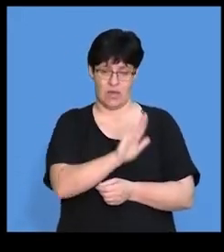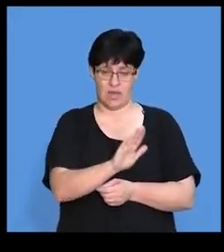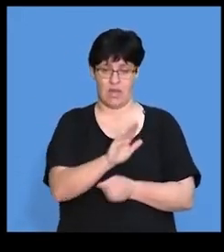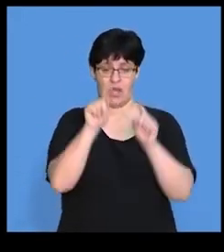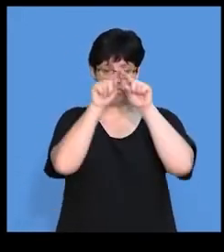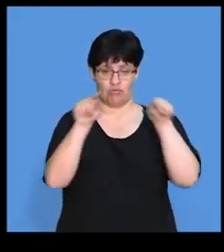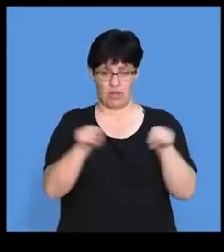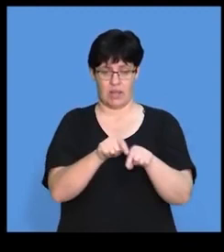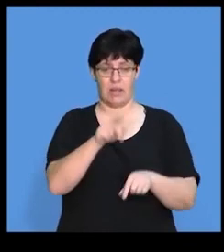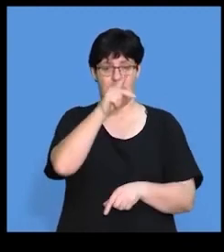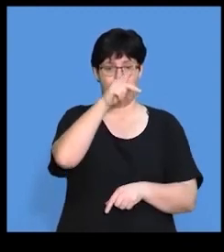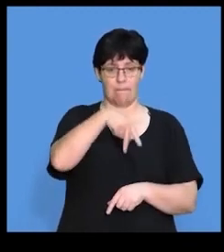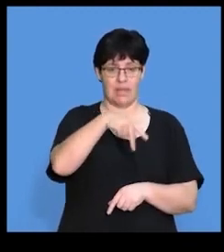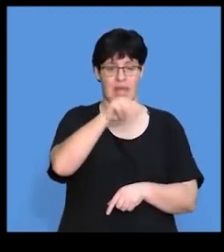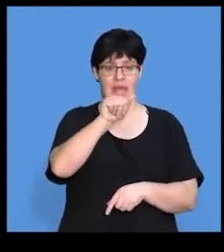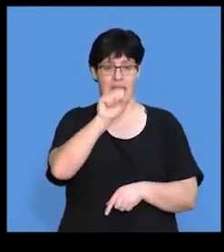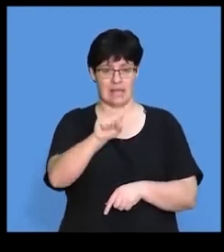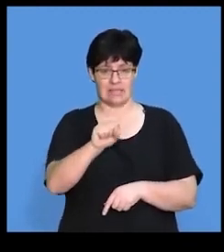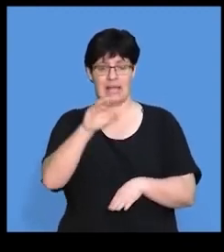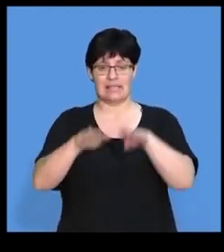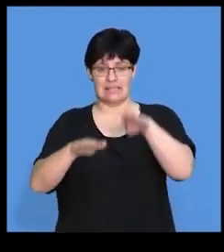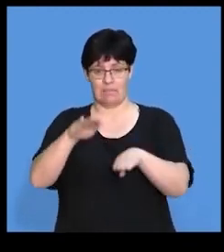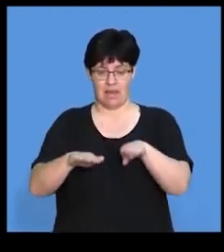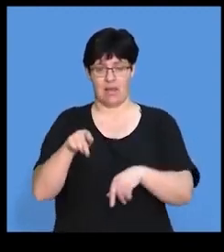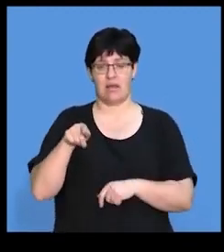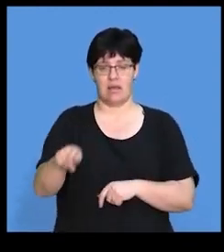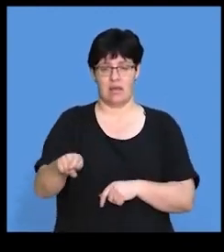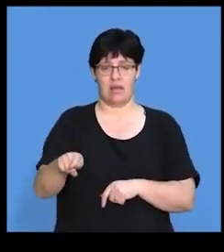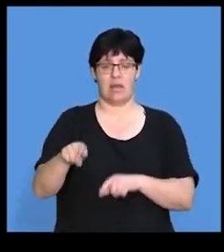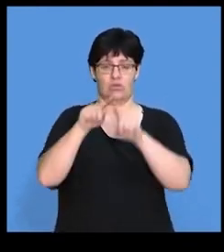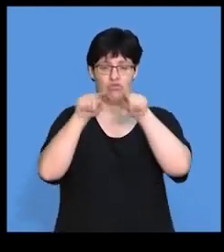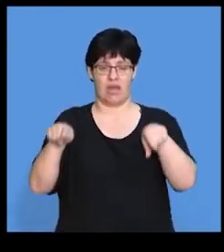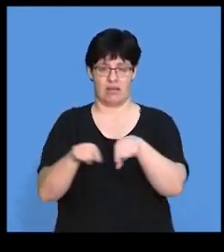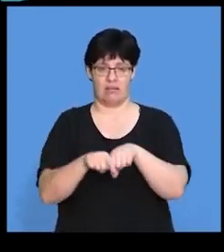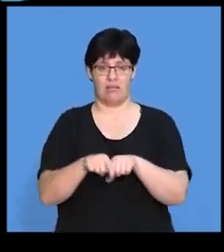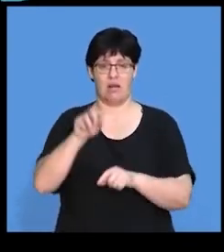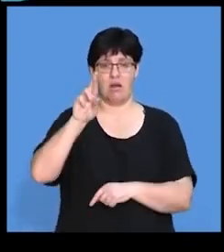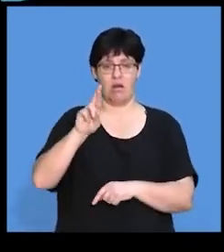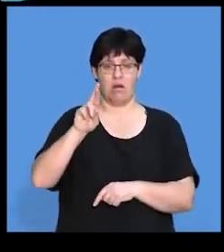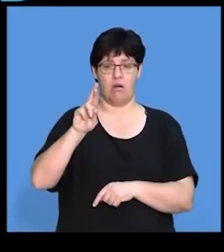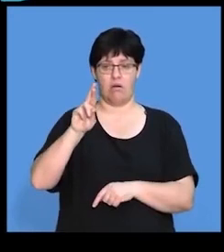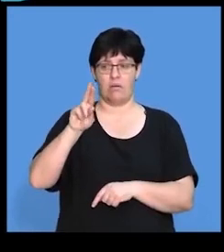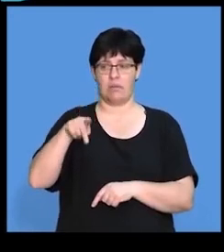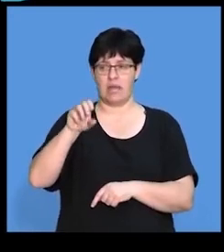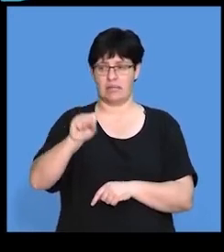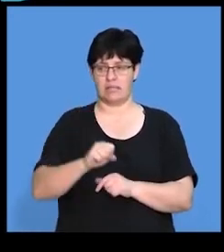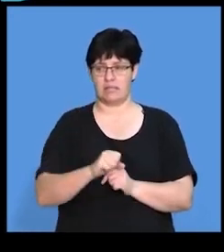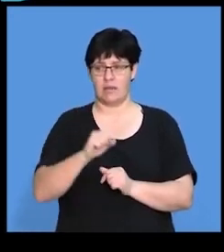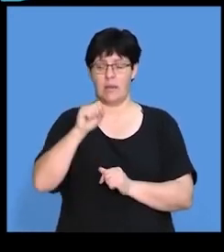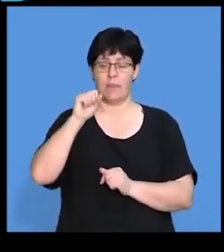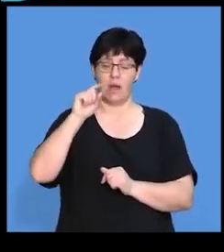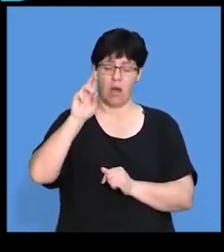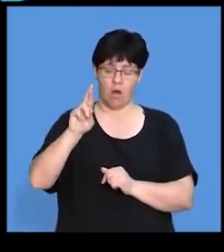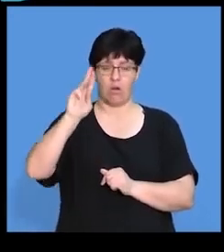Therefore triangle PAS is similar to triangle RBS, and